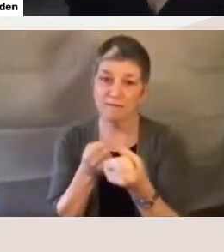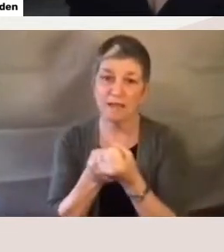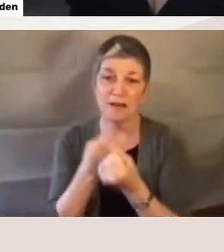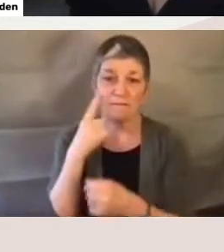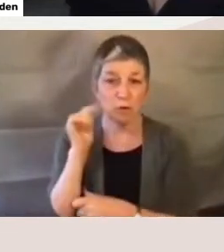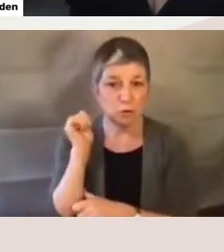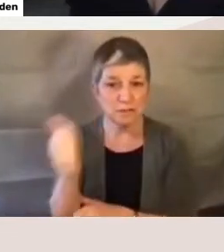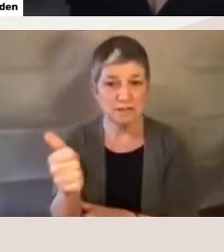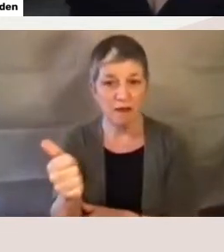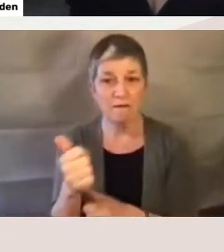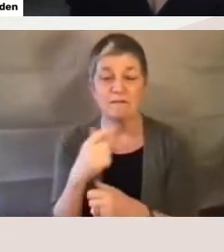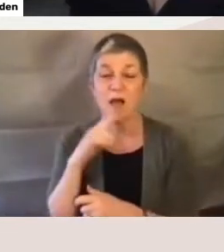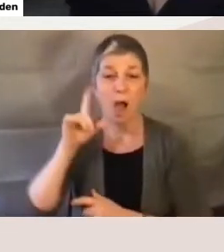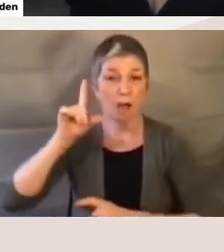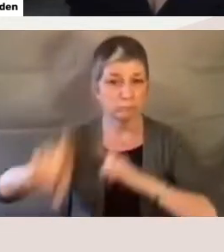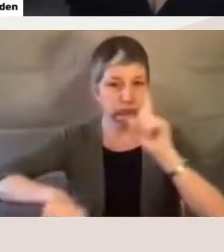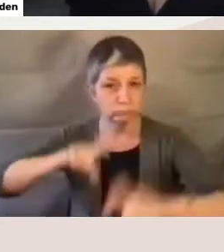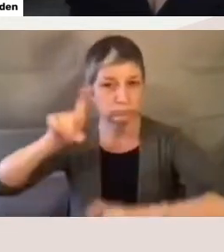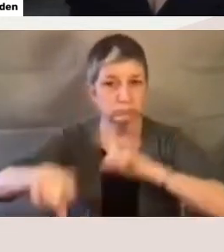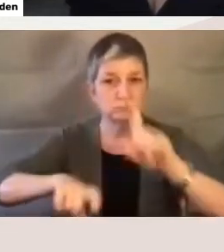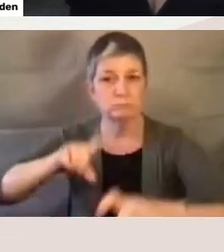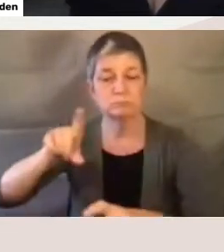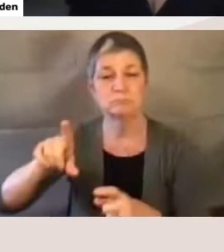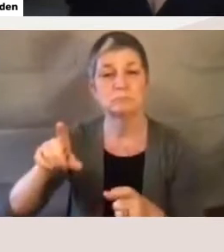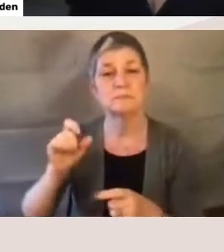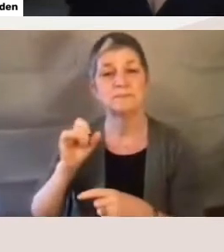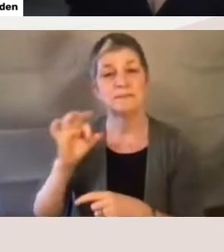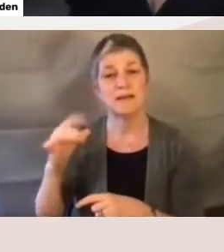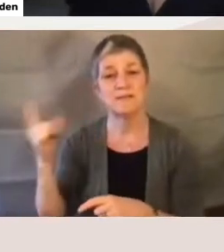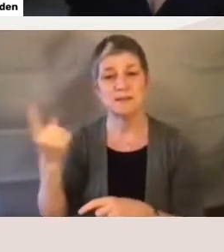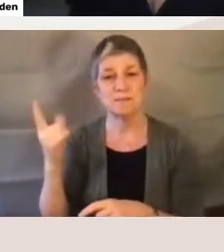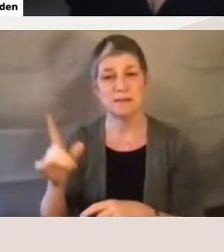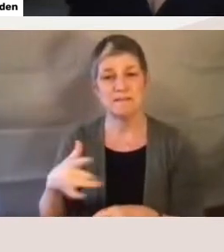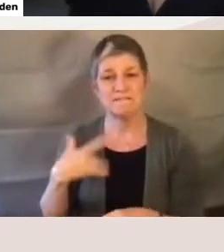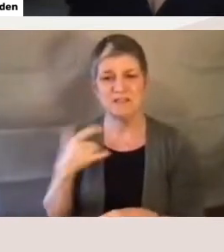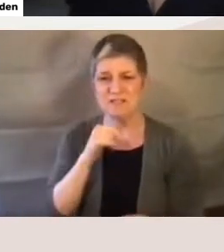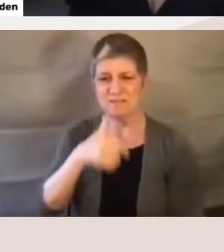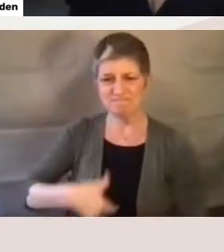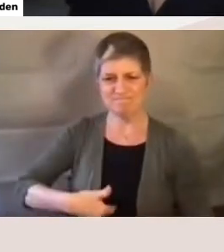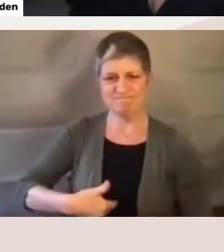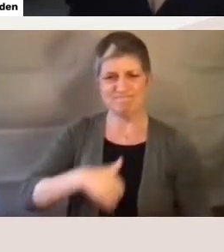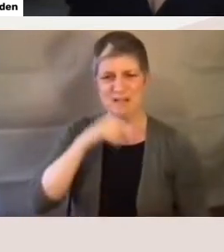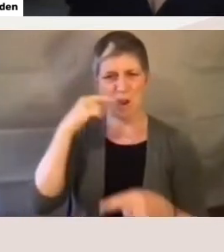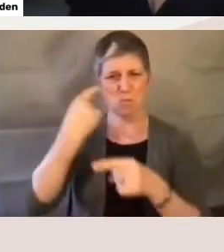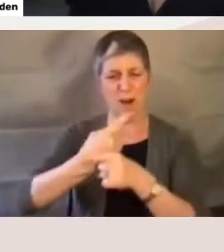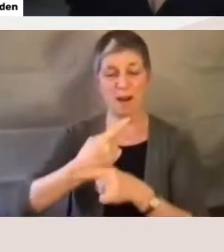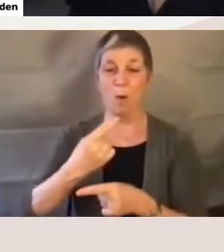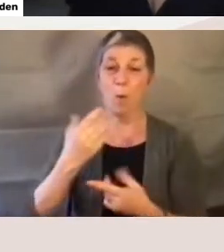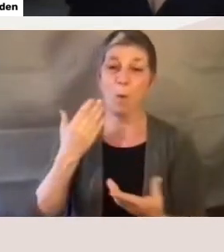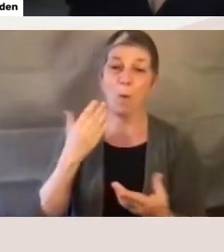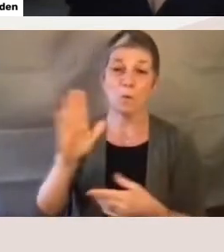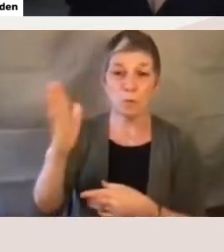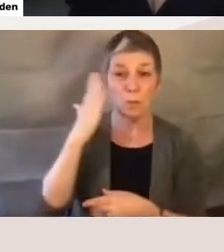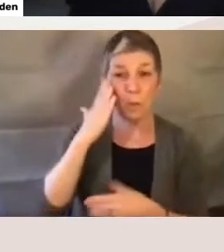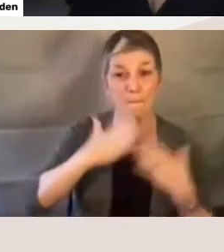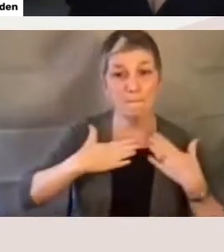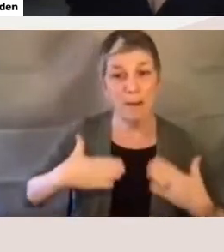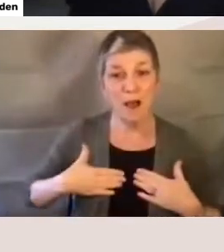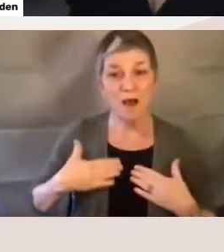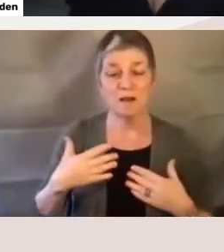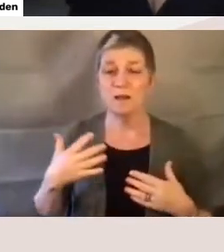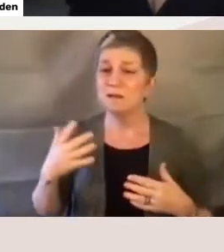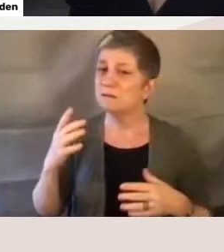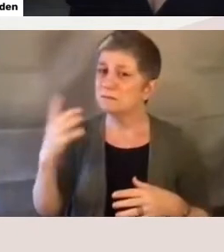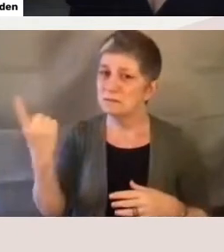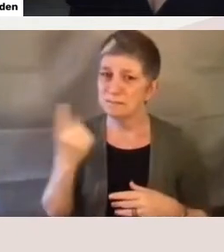and just asking those questions to, if something doesn't feel right, or you just know your body and you know something's not right. So